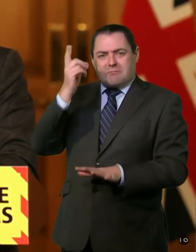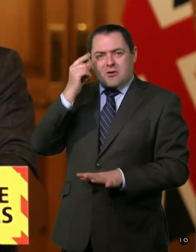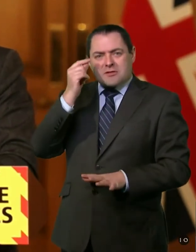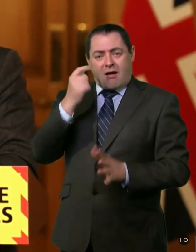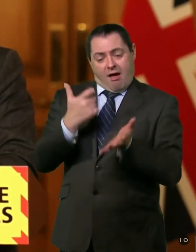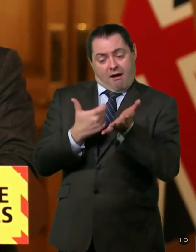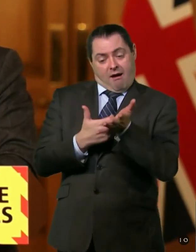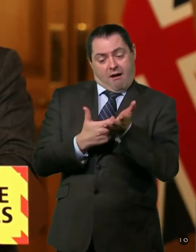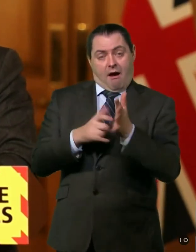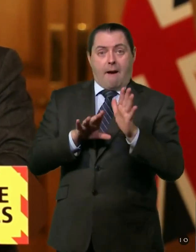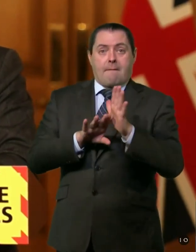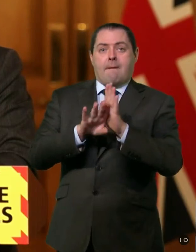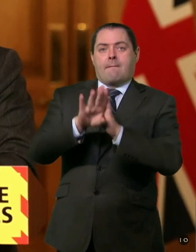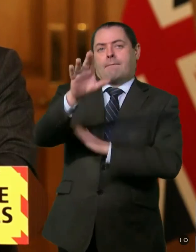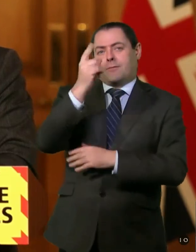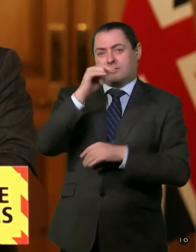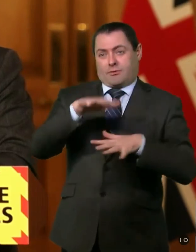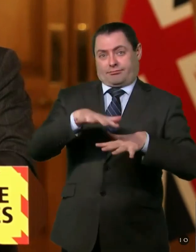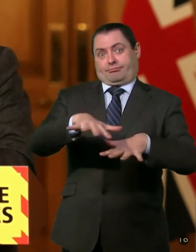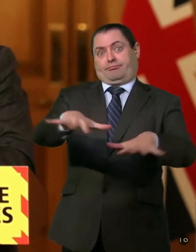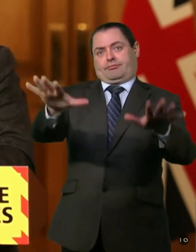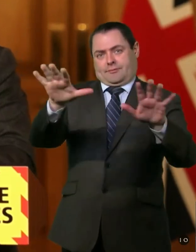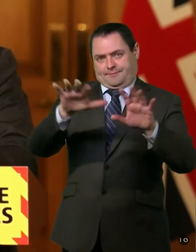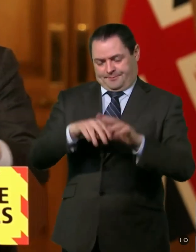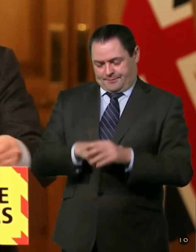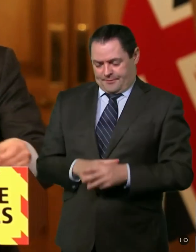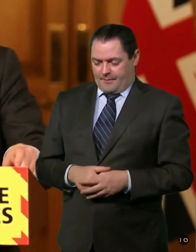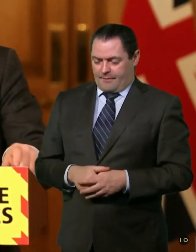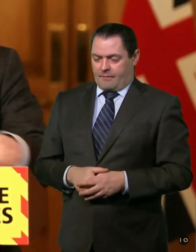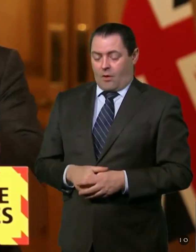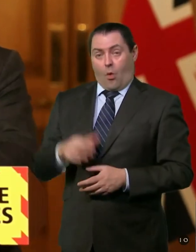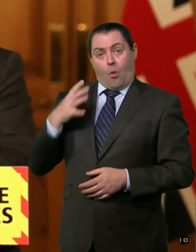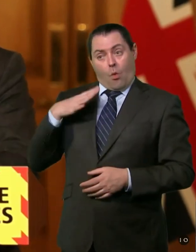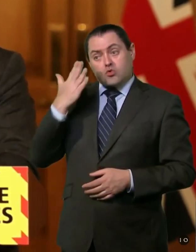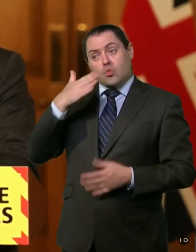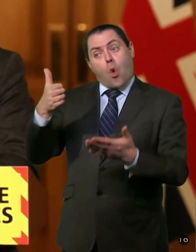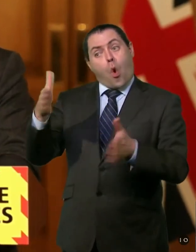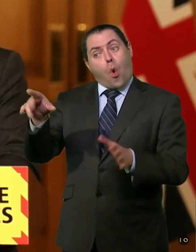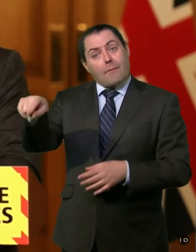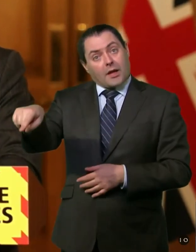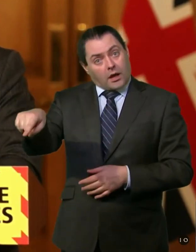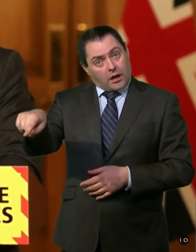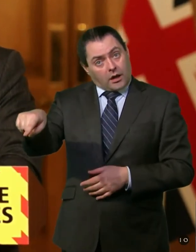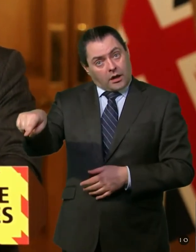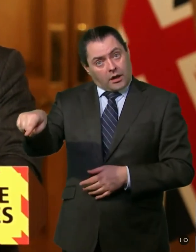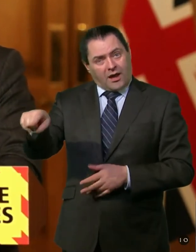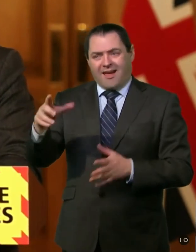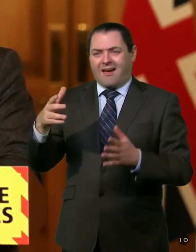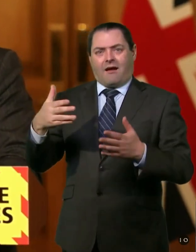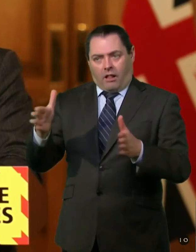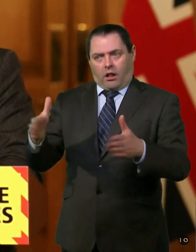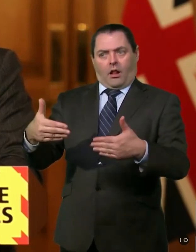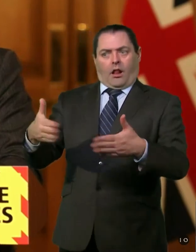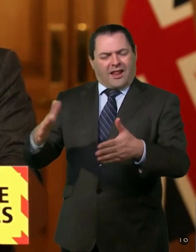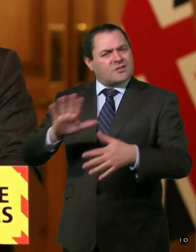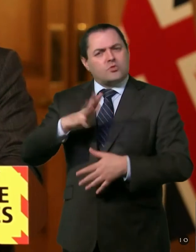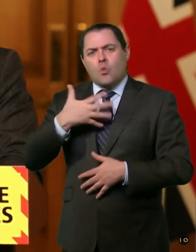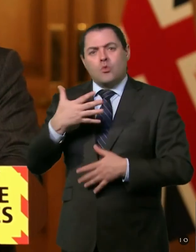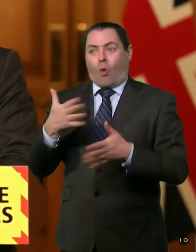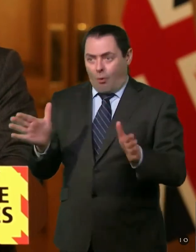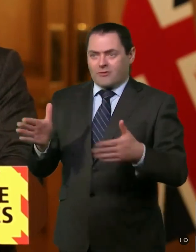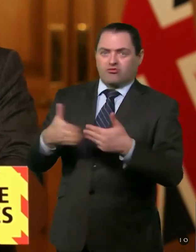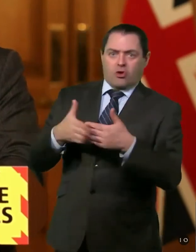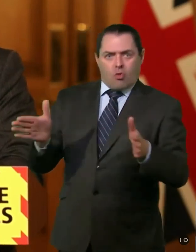keep them open, which is what we all want, then we need to be clear about certain things. We need to be sure that